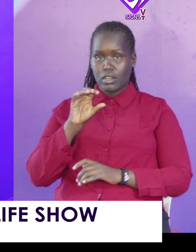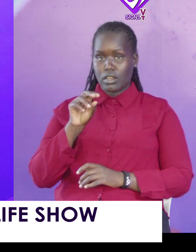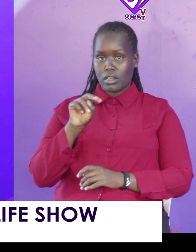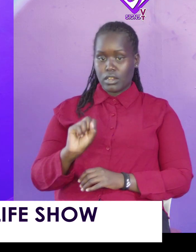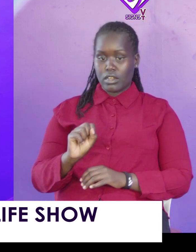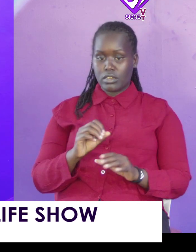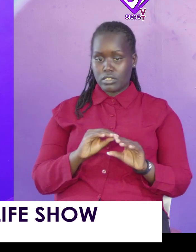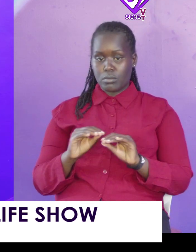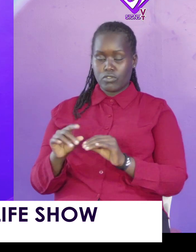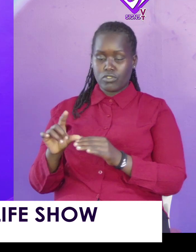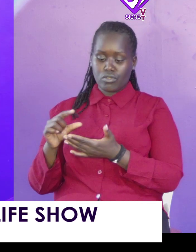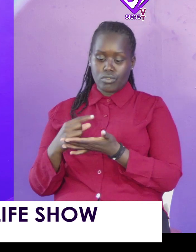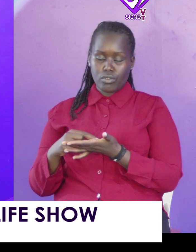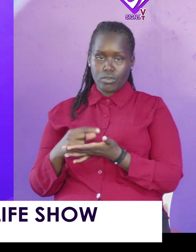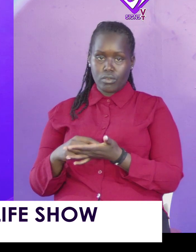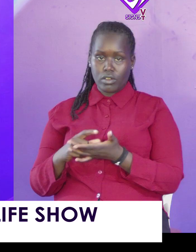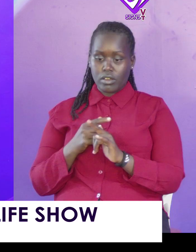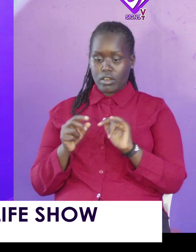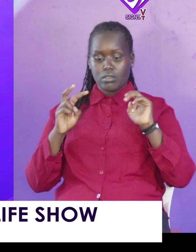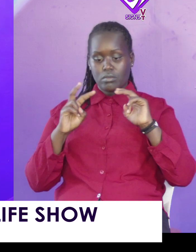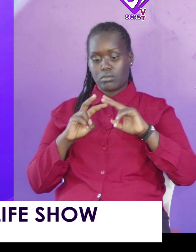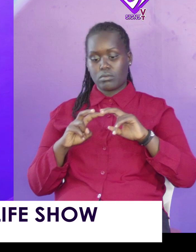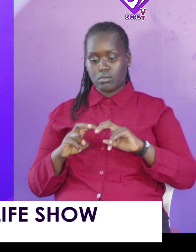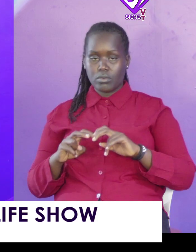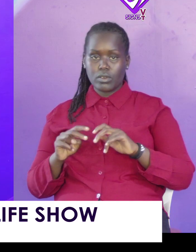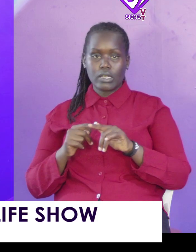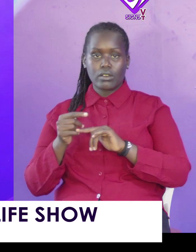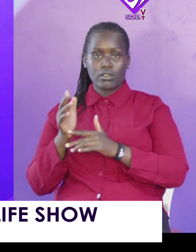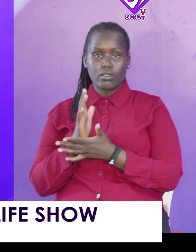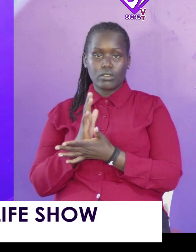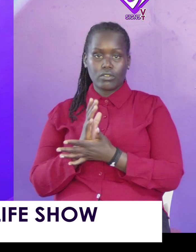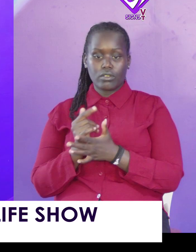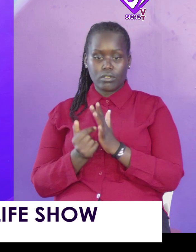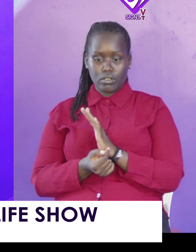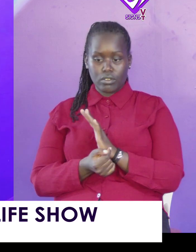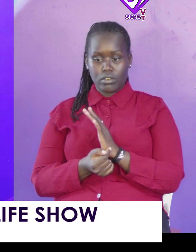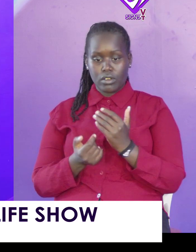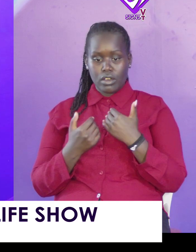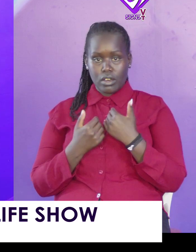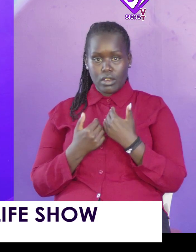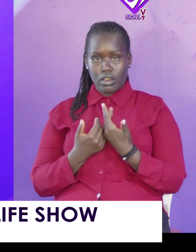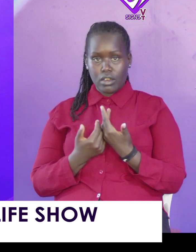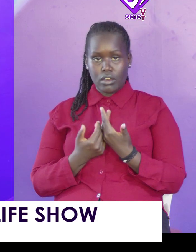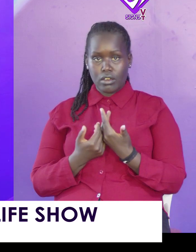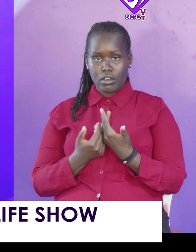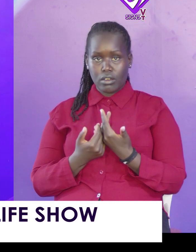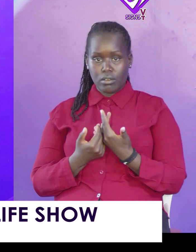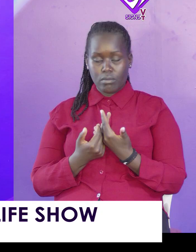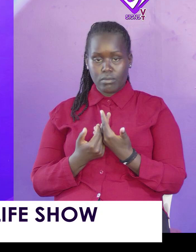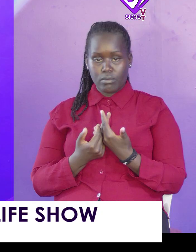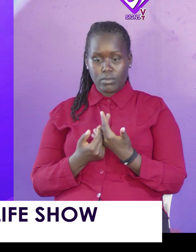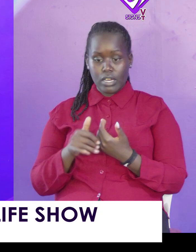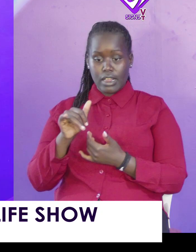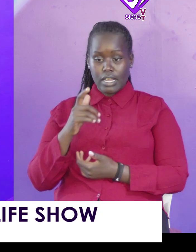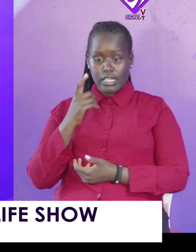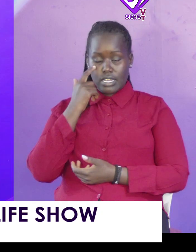to Tororo in Uganda and I got checked. And they confirmed that I had retinitis pigmentosa and that my